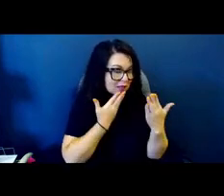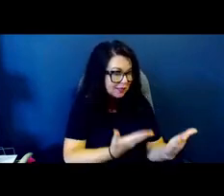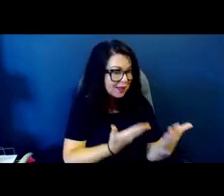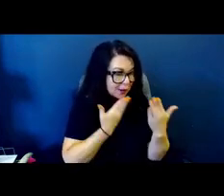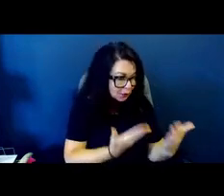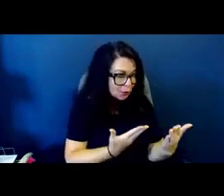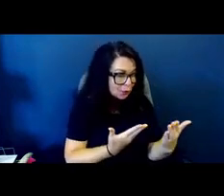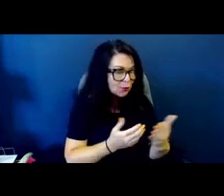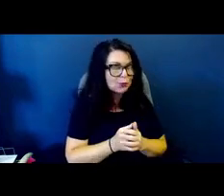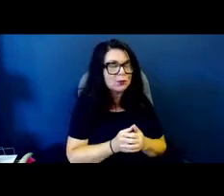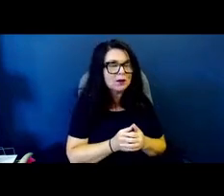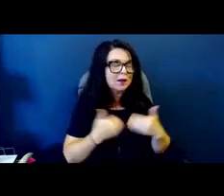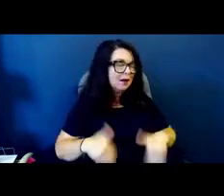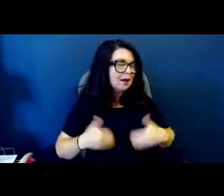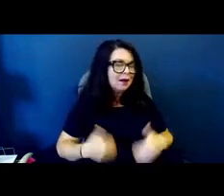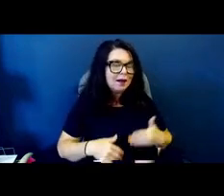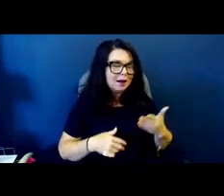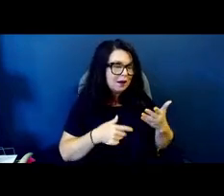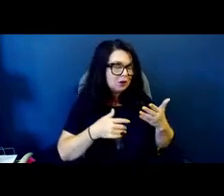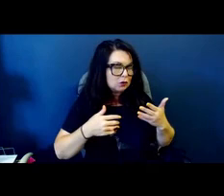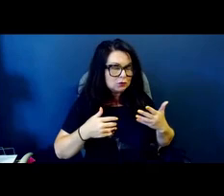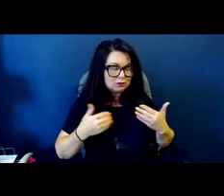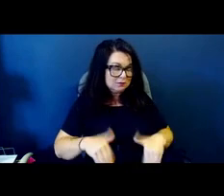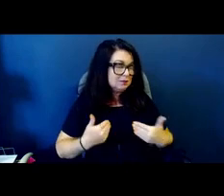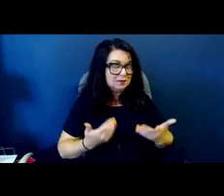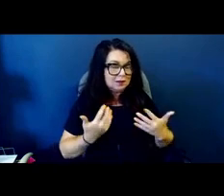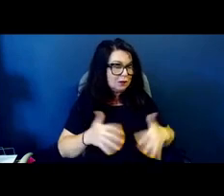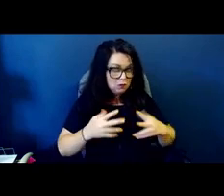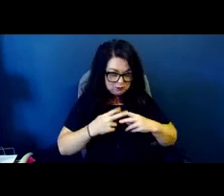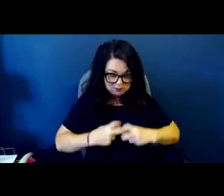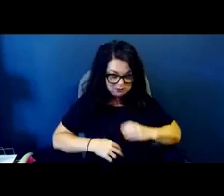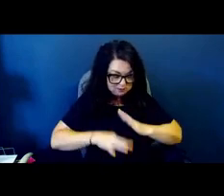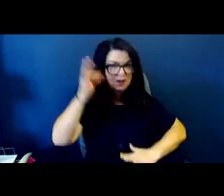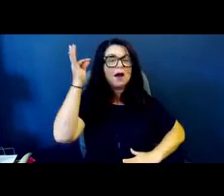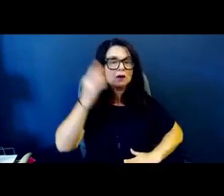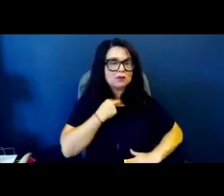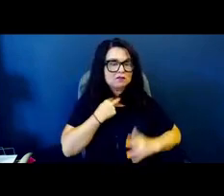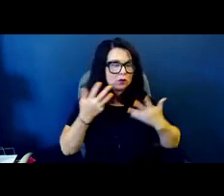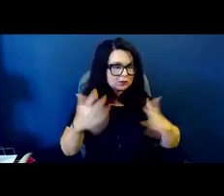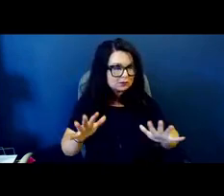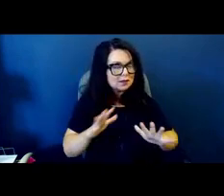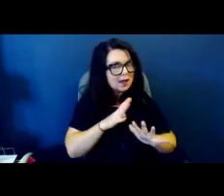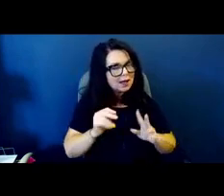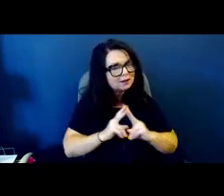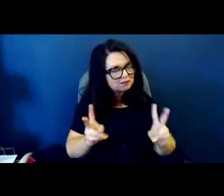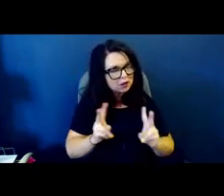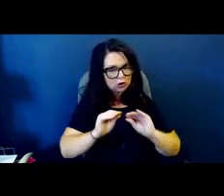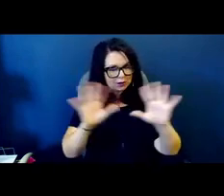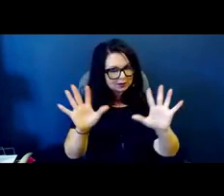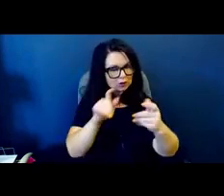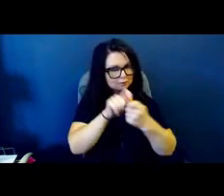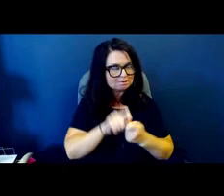have really begun to seriously find your voice, and you are so articulate, and I am so grateful for this opportunity to be with